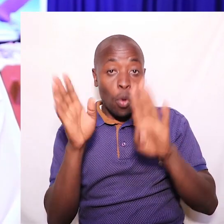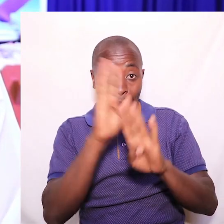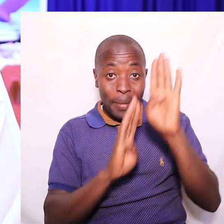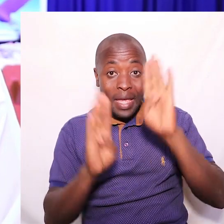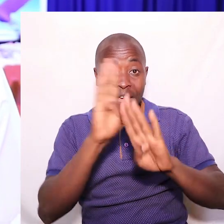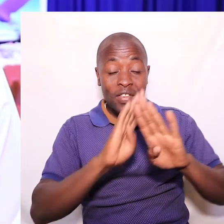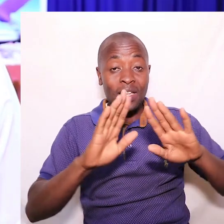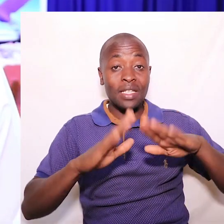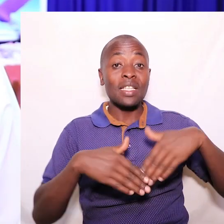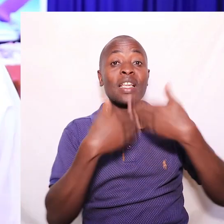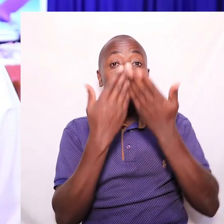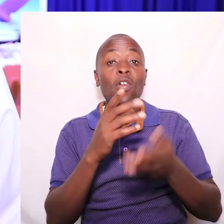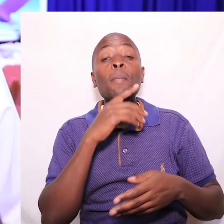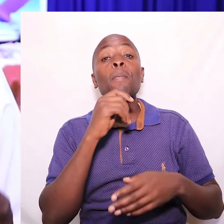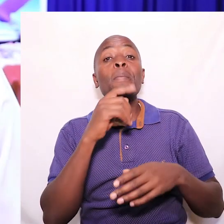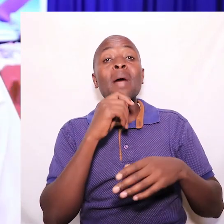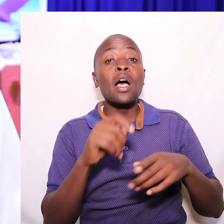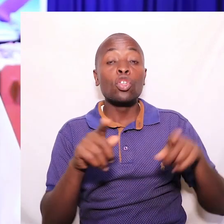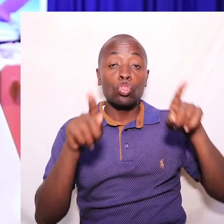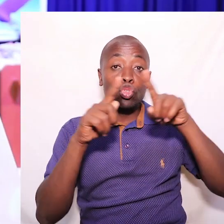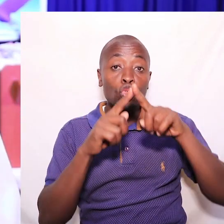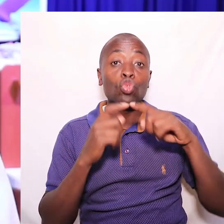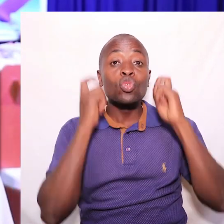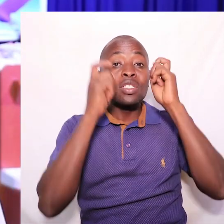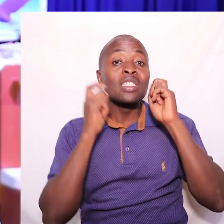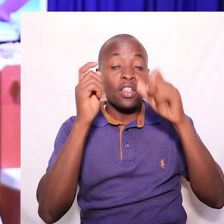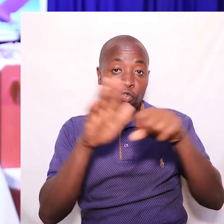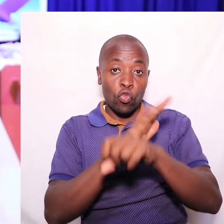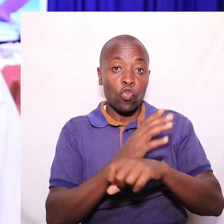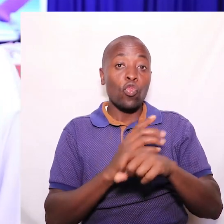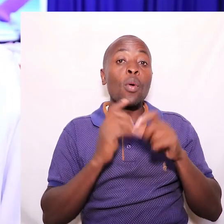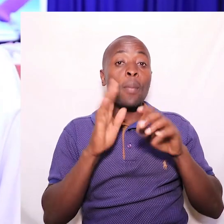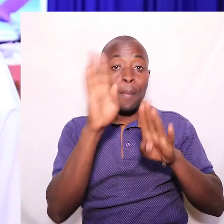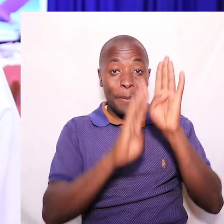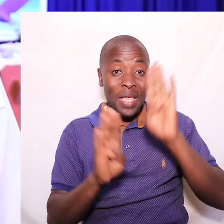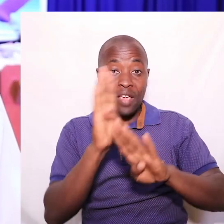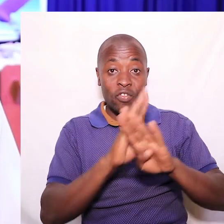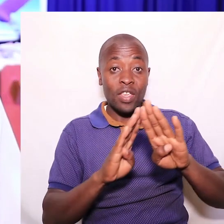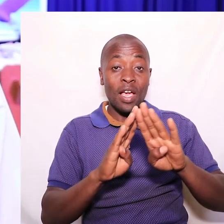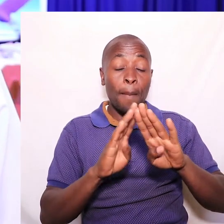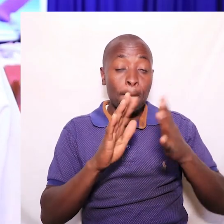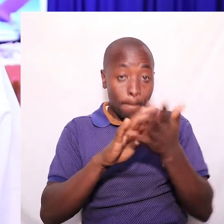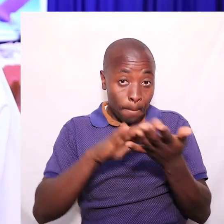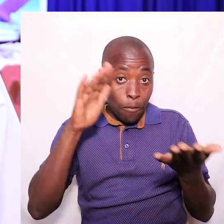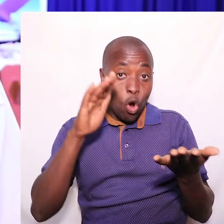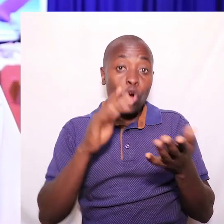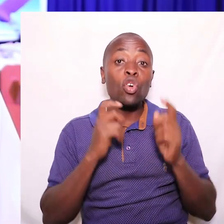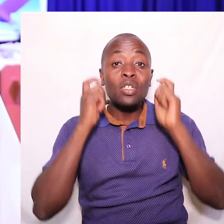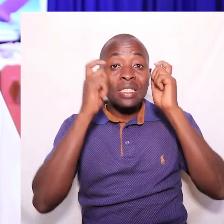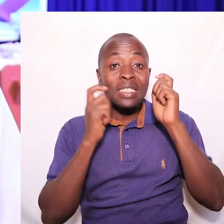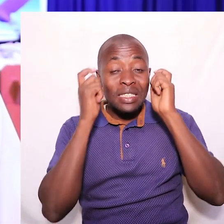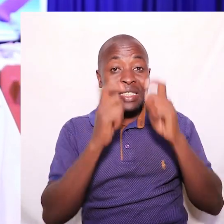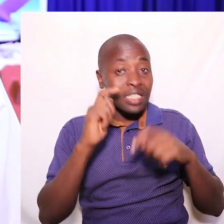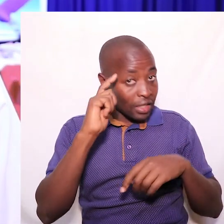God gave man over to the shameful lust. And in verses 28, he says again, furthermore, since they did